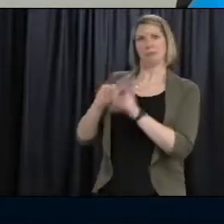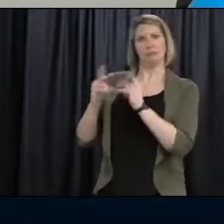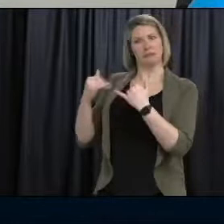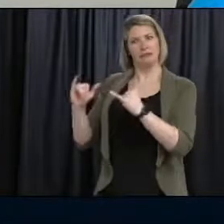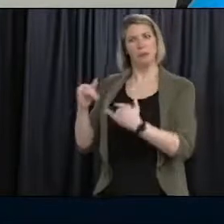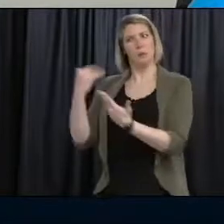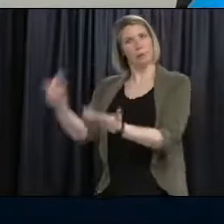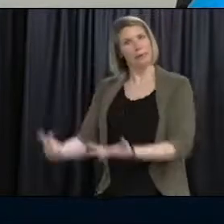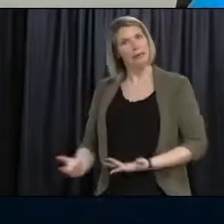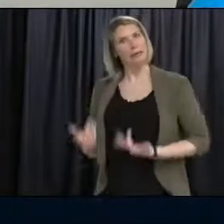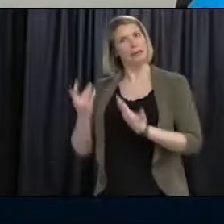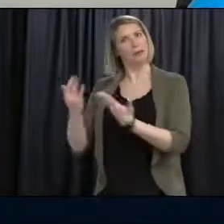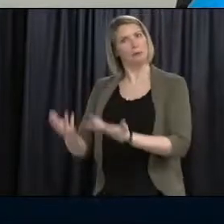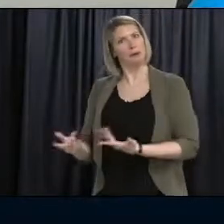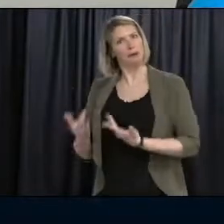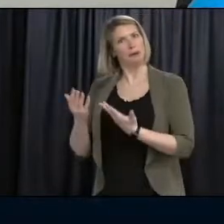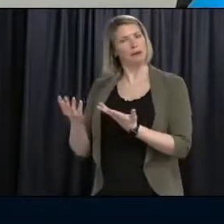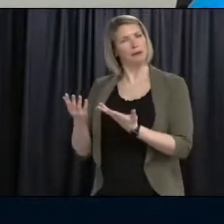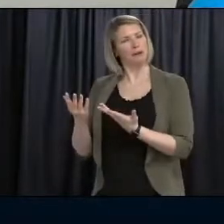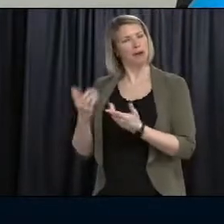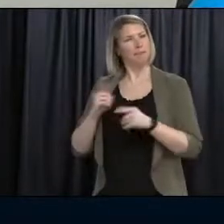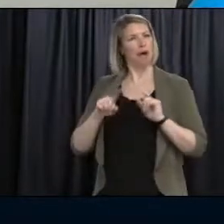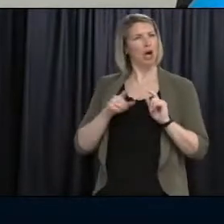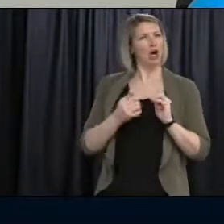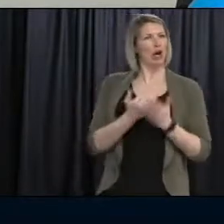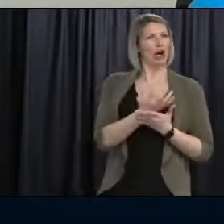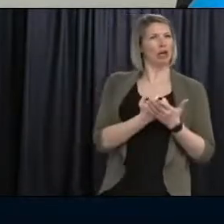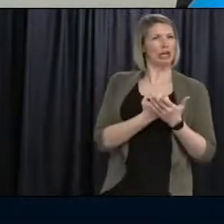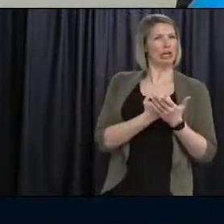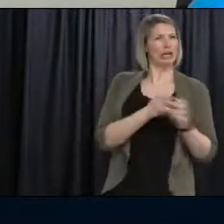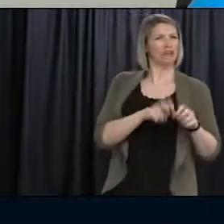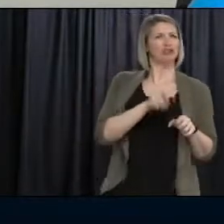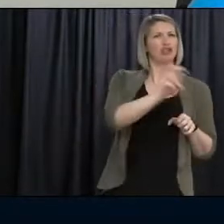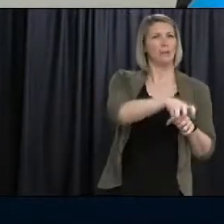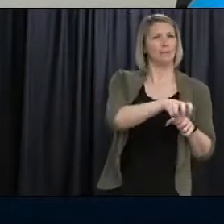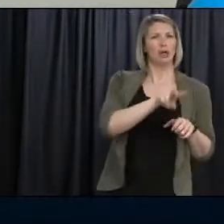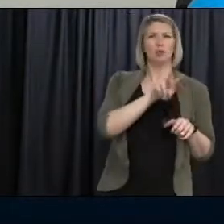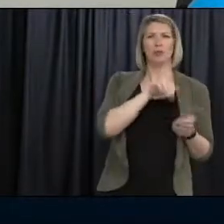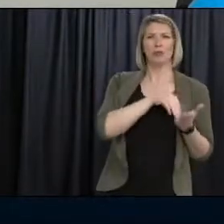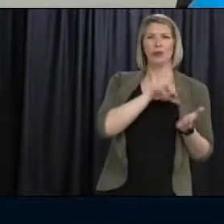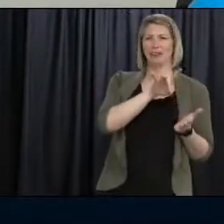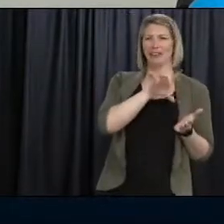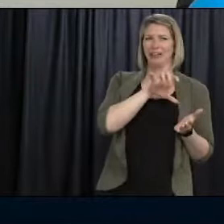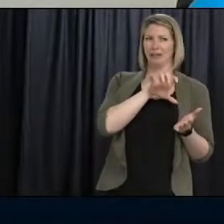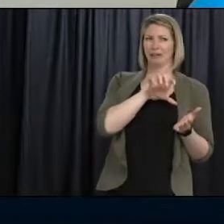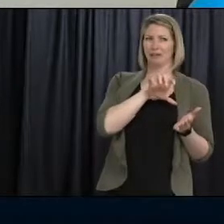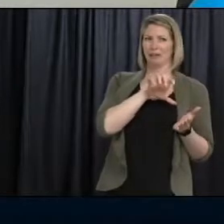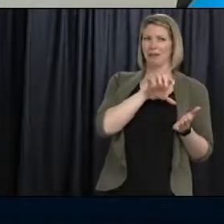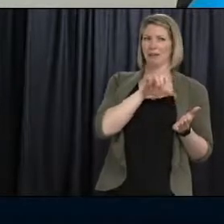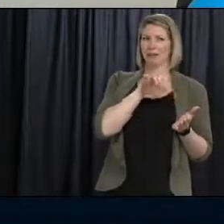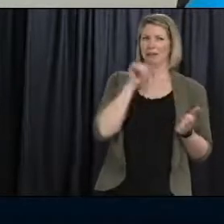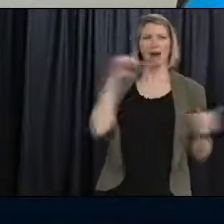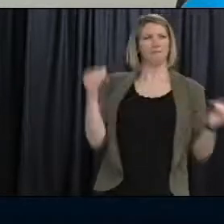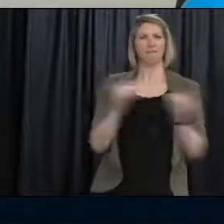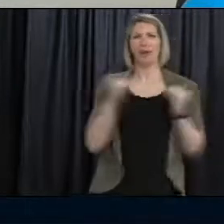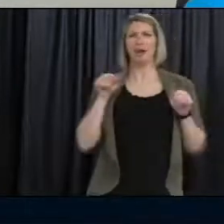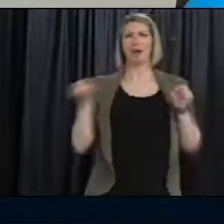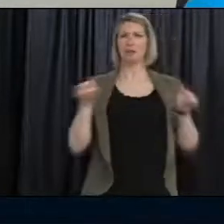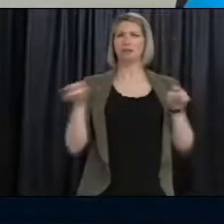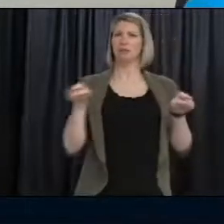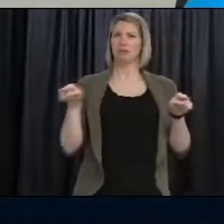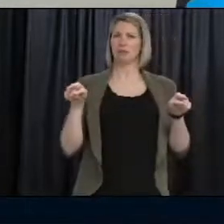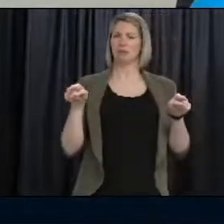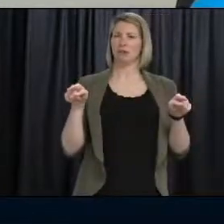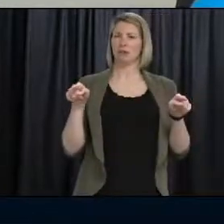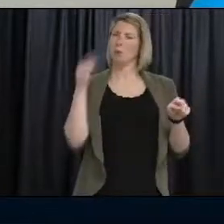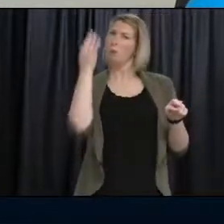vaccination. So how is letting 2,800 people jump the queue fair? That's the question I'm hearing.